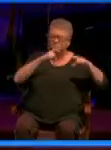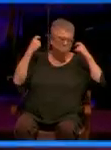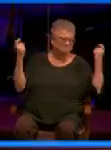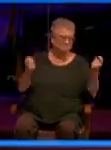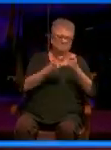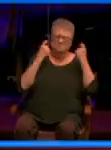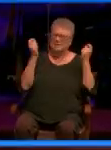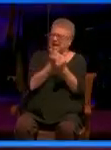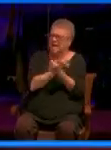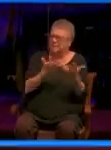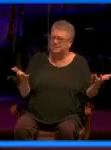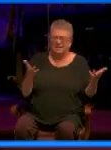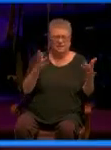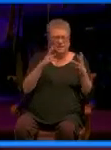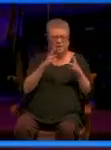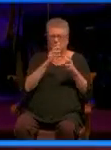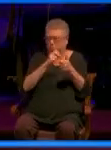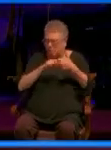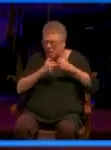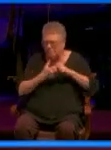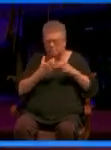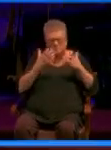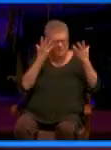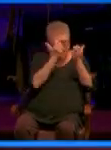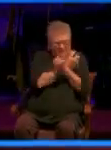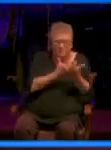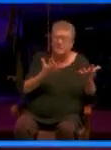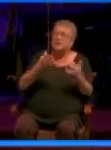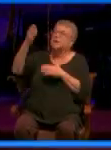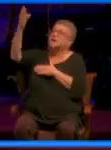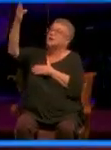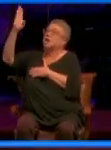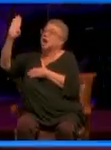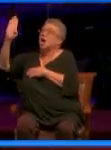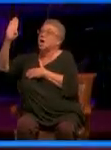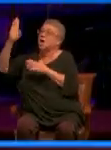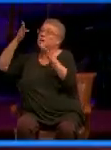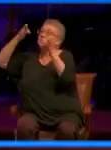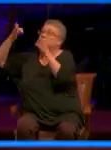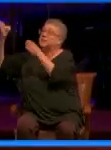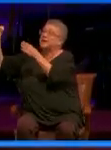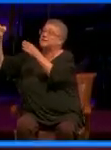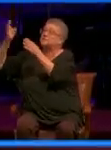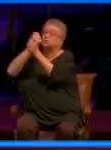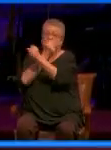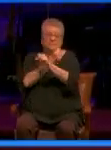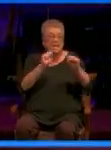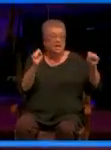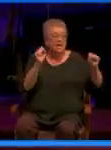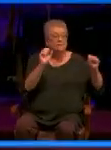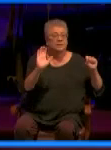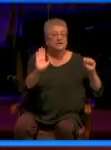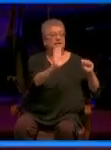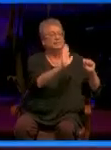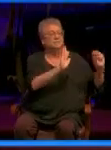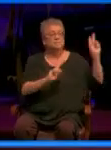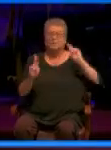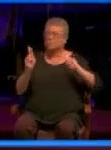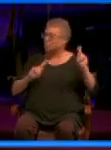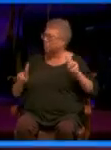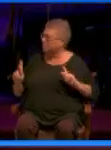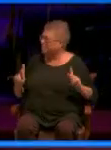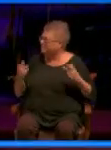carry, all the brokenness, all the problems I've caused, and yet God still has a plan to save his people.